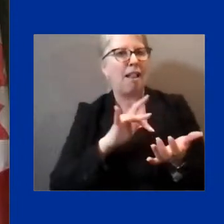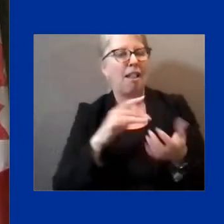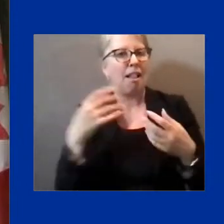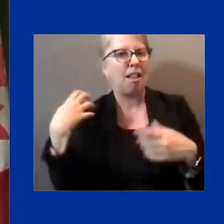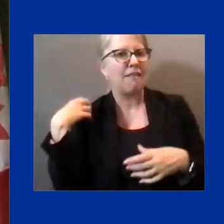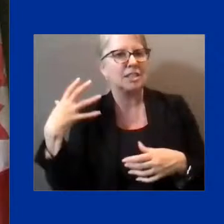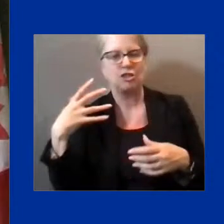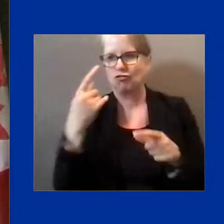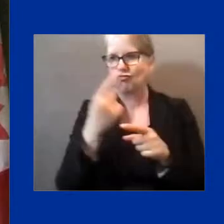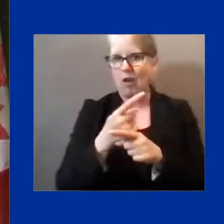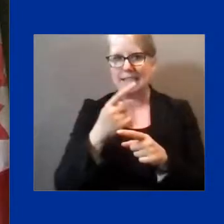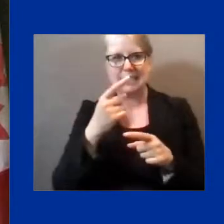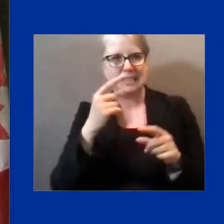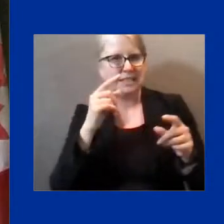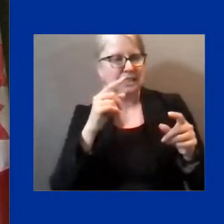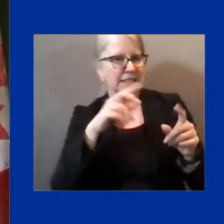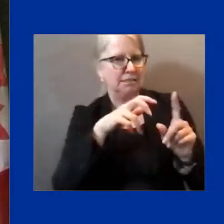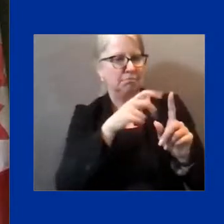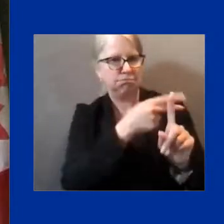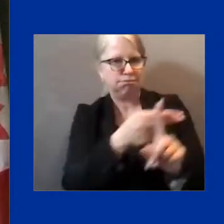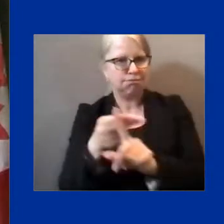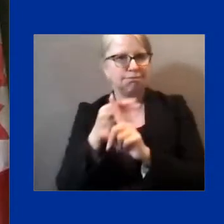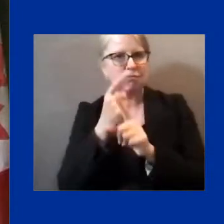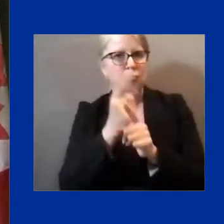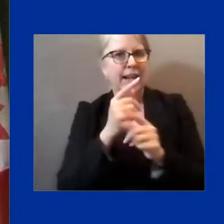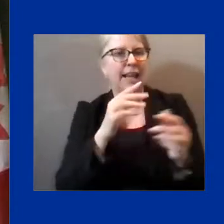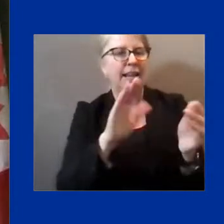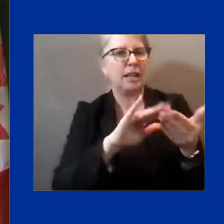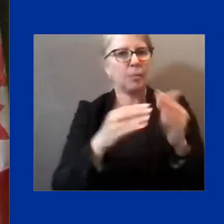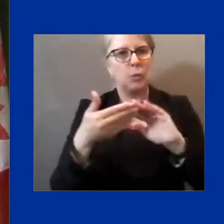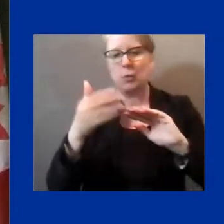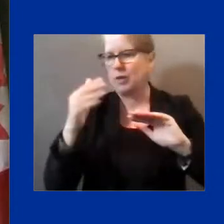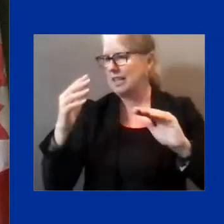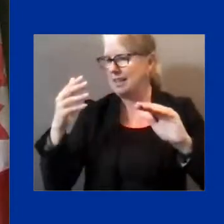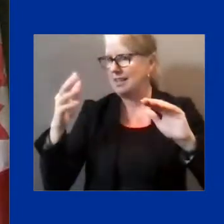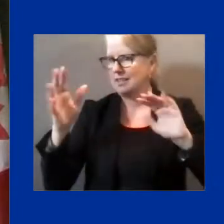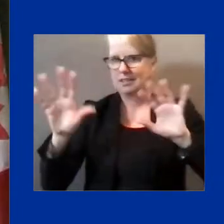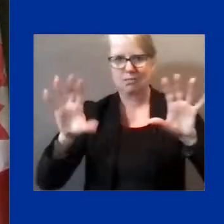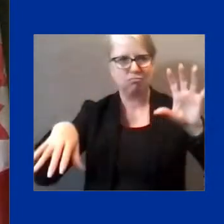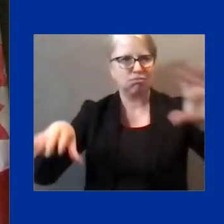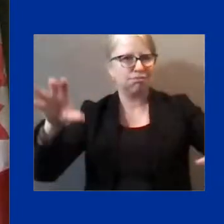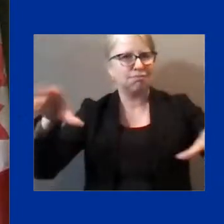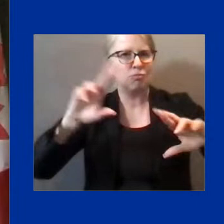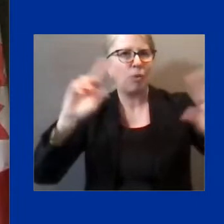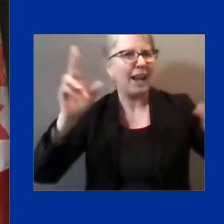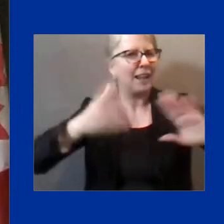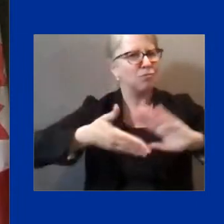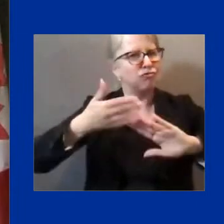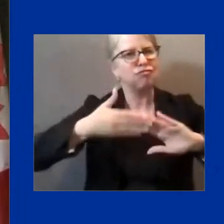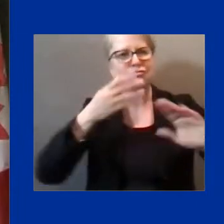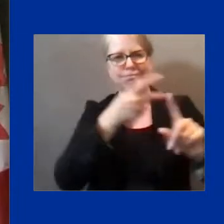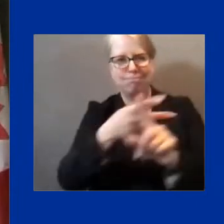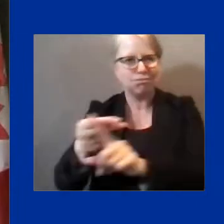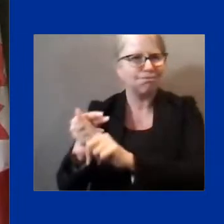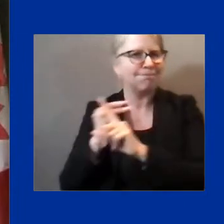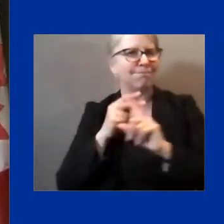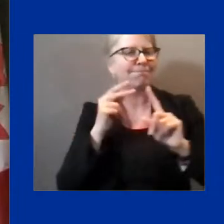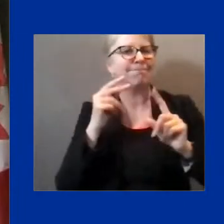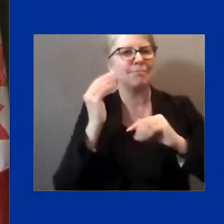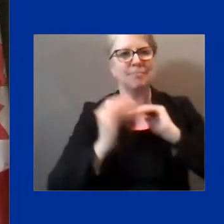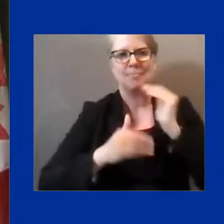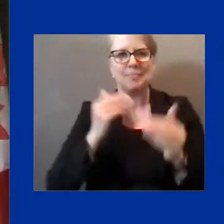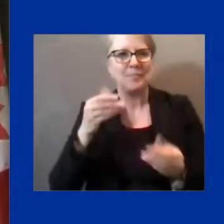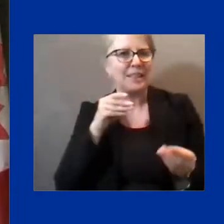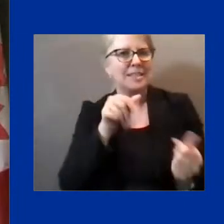to hit the right communities. The machine is there, it's running, we're getting vaccinations done. And here, unfortunately,